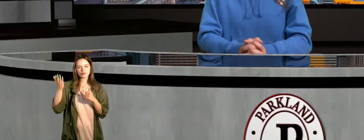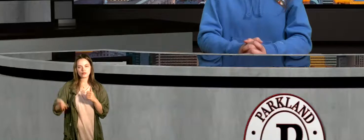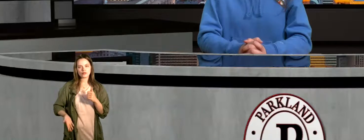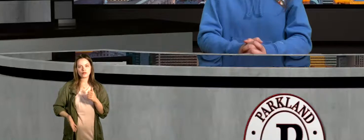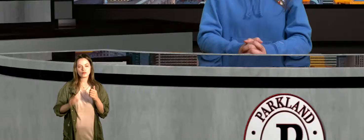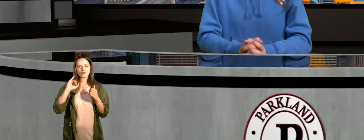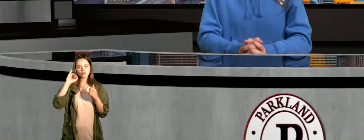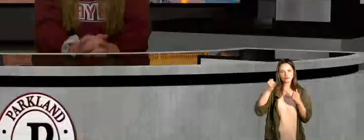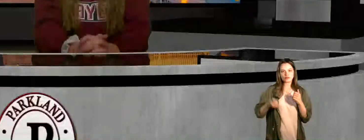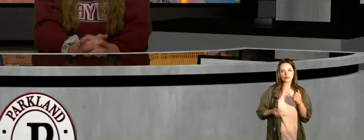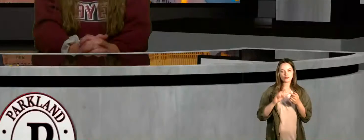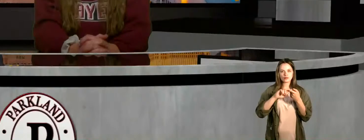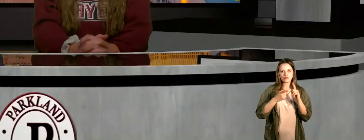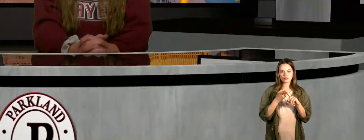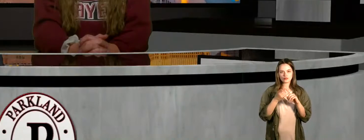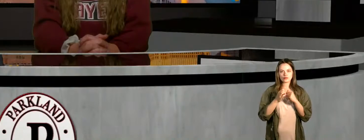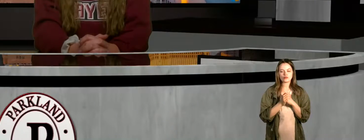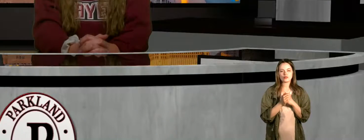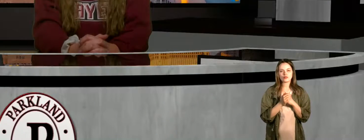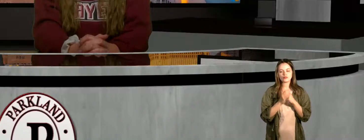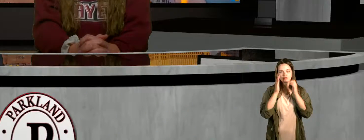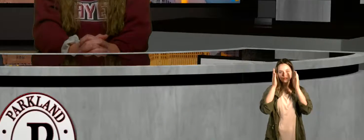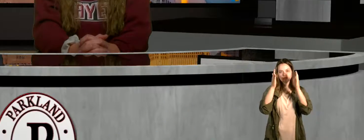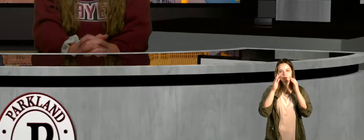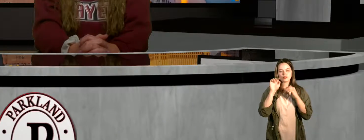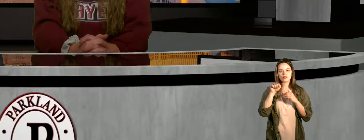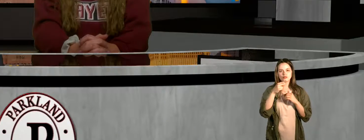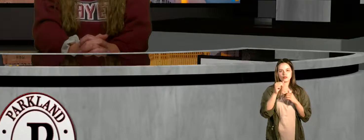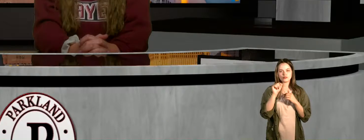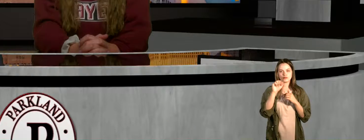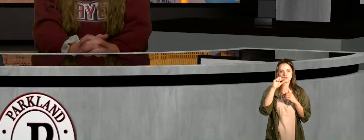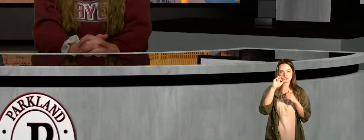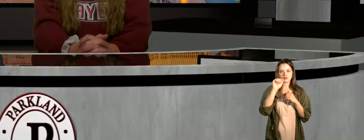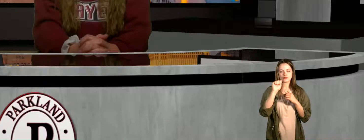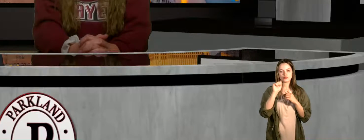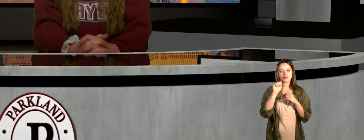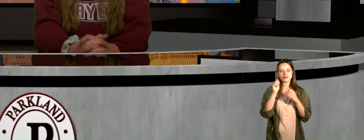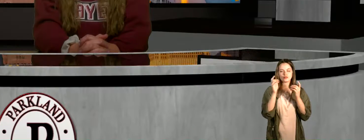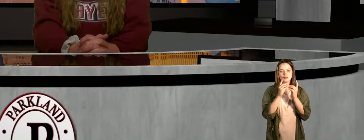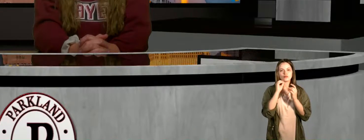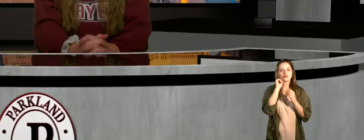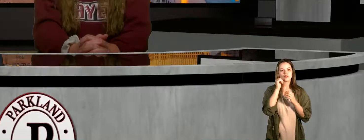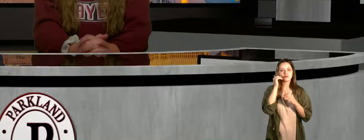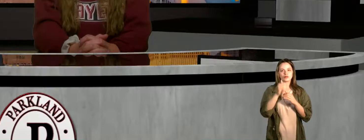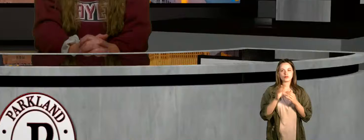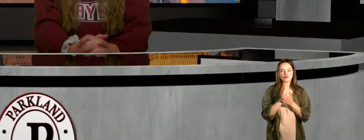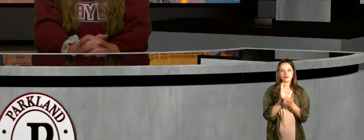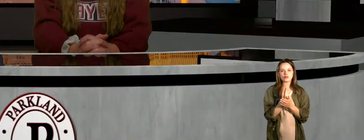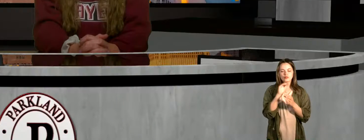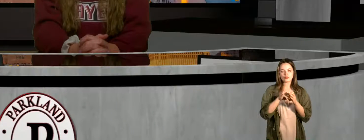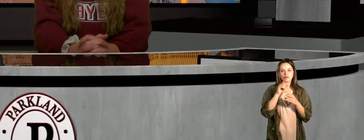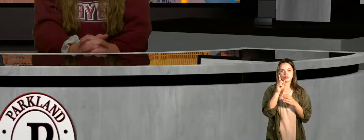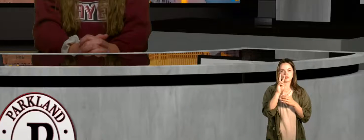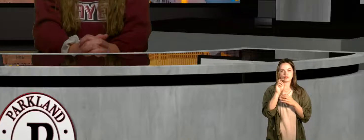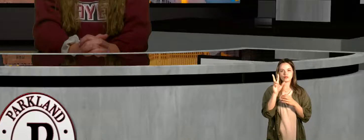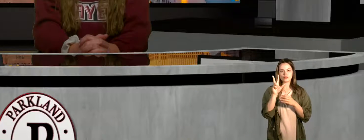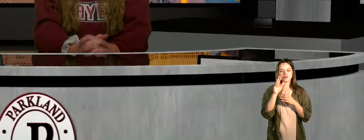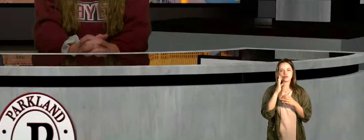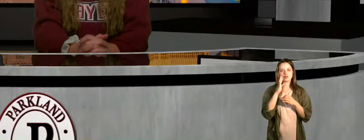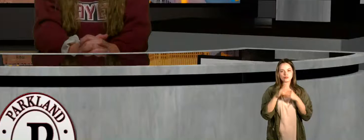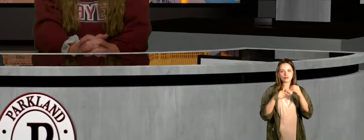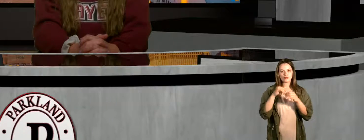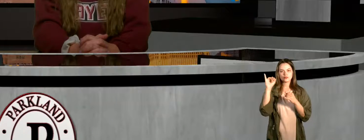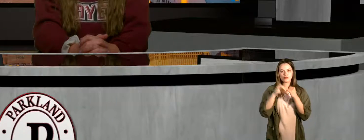so invite your friends. Attention Parkland GSA. We'll be meeting tomorrow after school in D223 to discuss